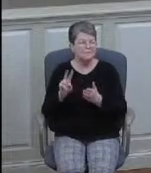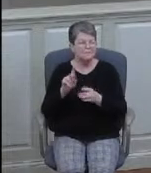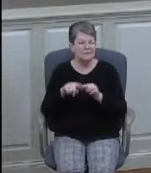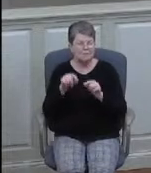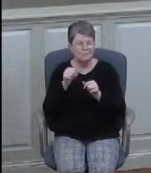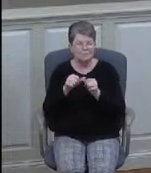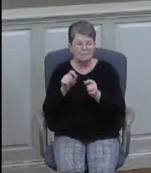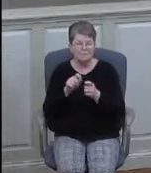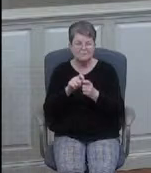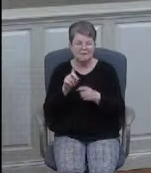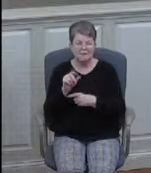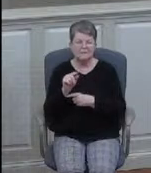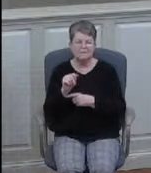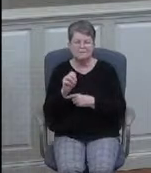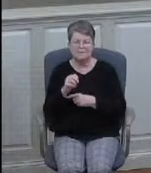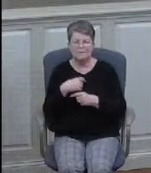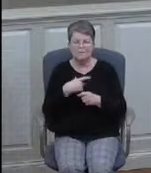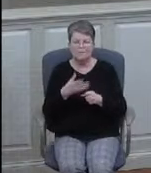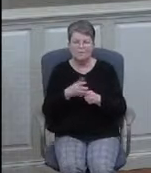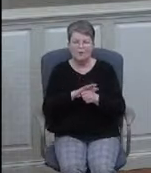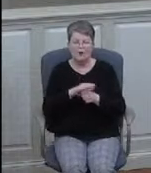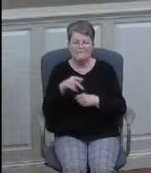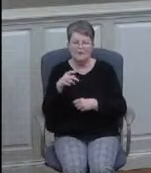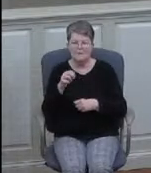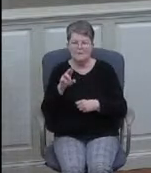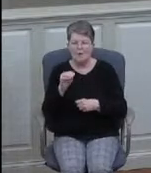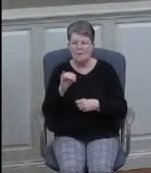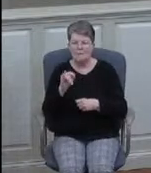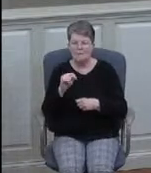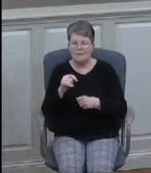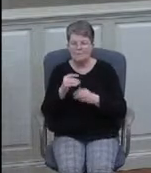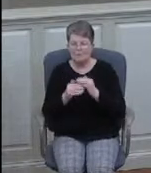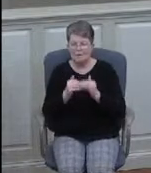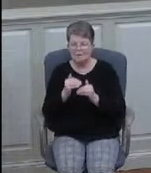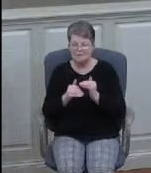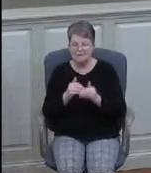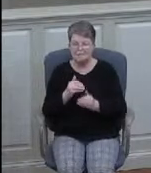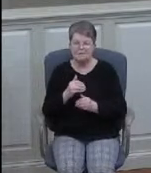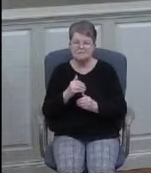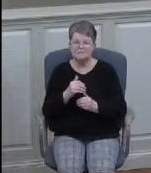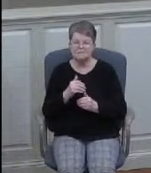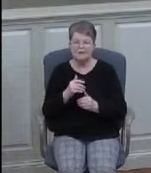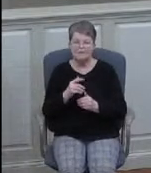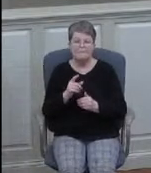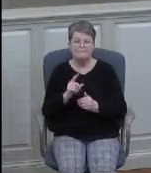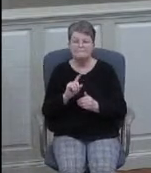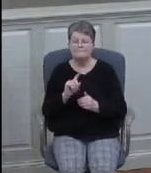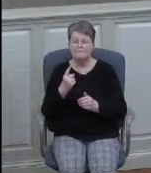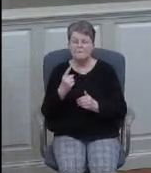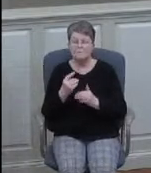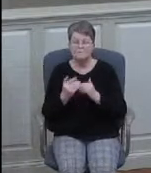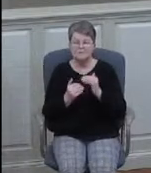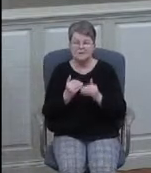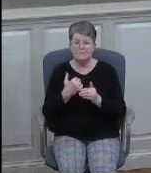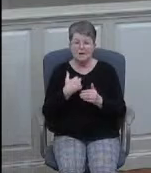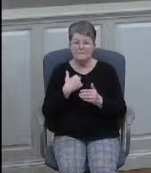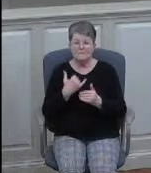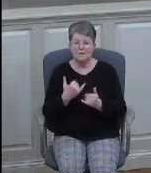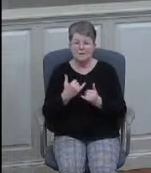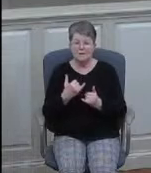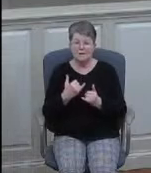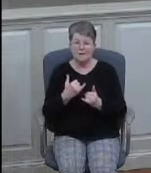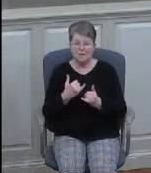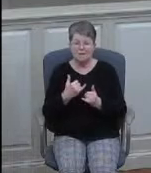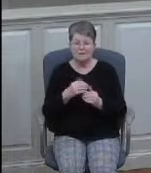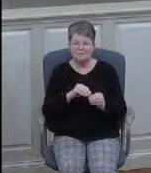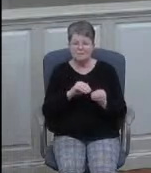the exact date. We went over the permit process, where we were with it. The first step that we have right now is relocating